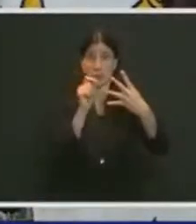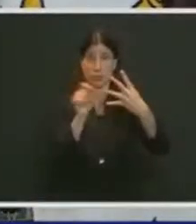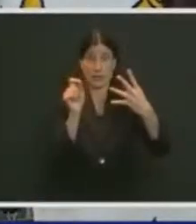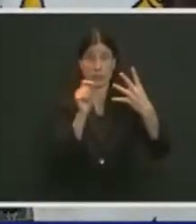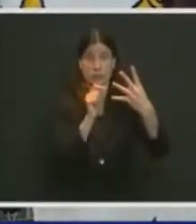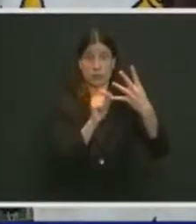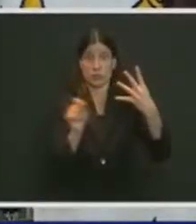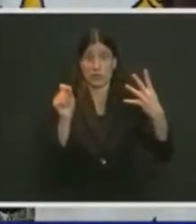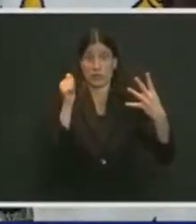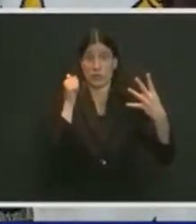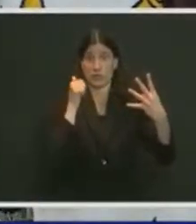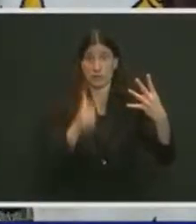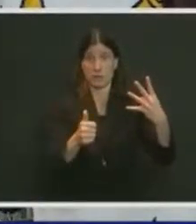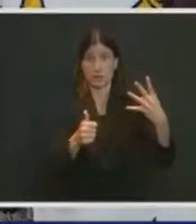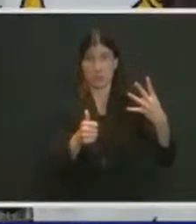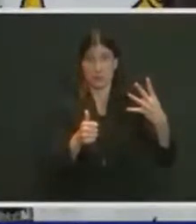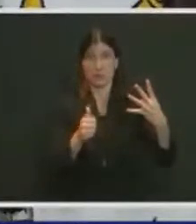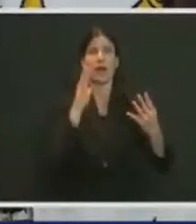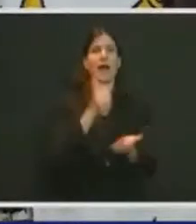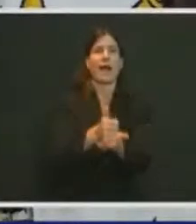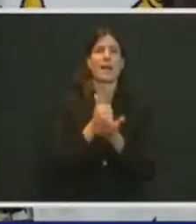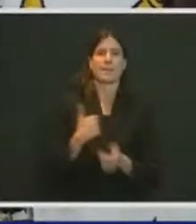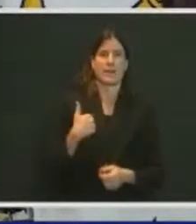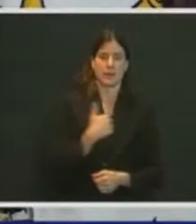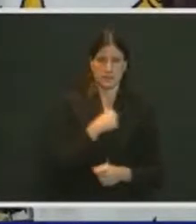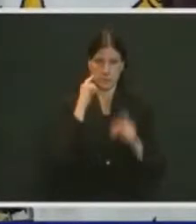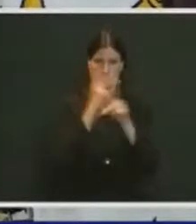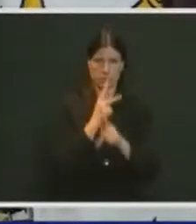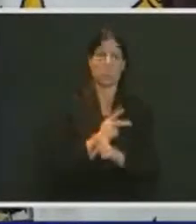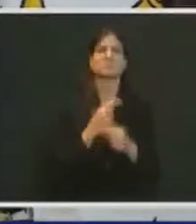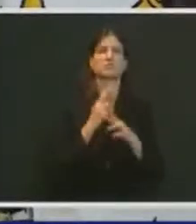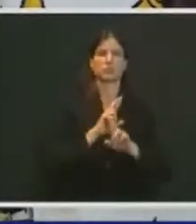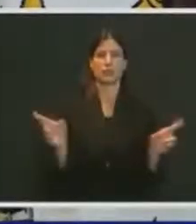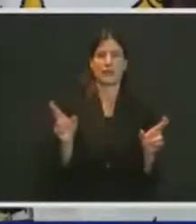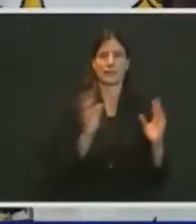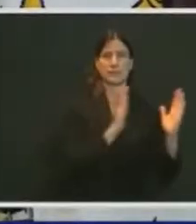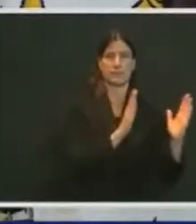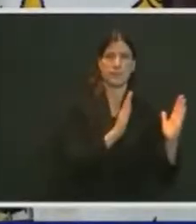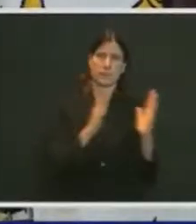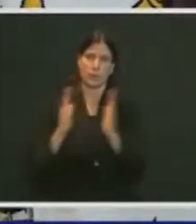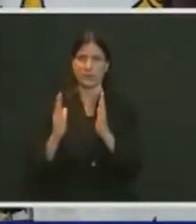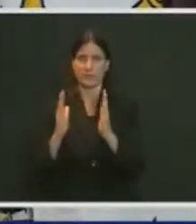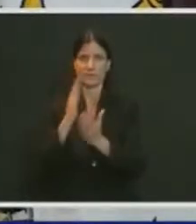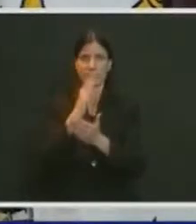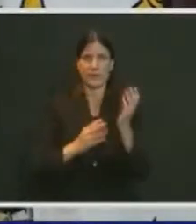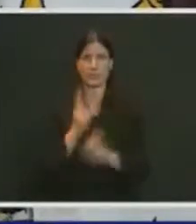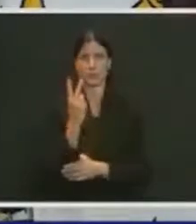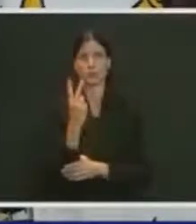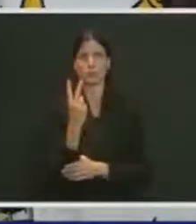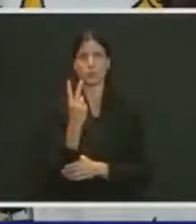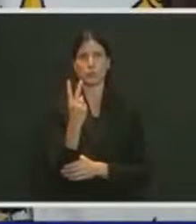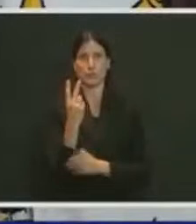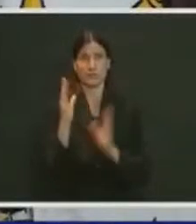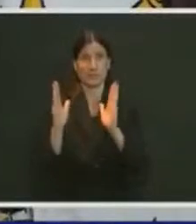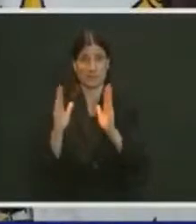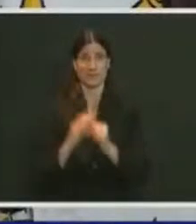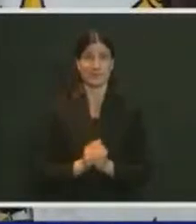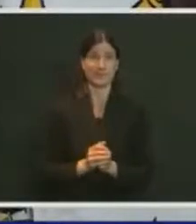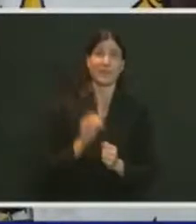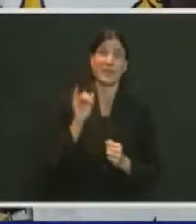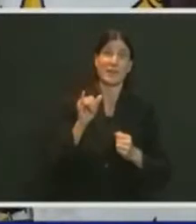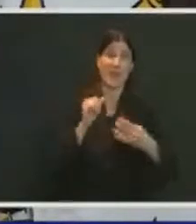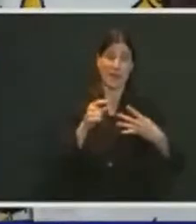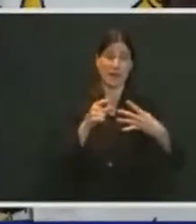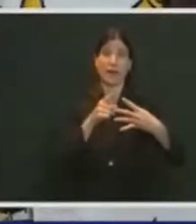Obviously, we have to apply some common sense. We're not going to say that if suddenly we see 50 new hospitalizations